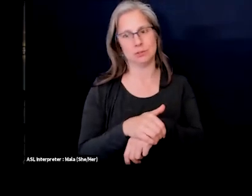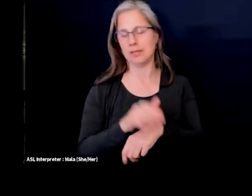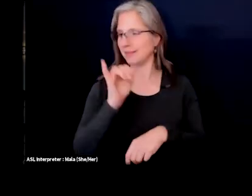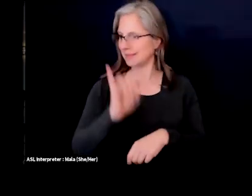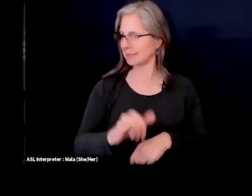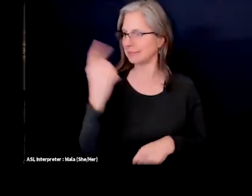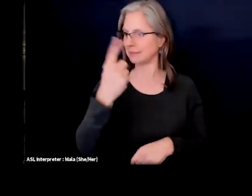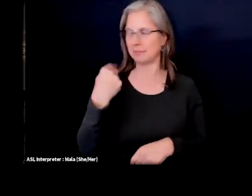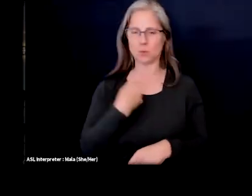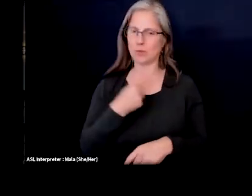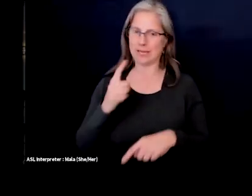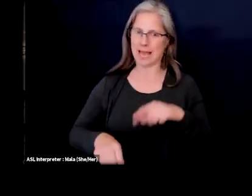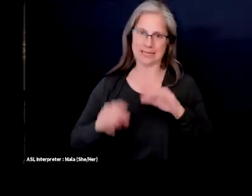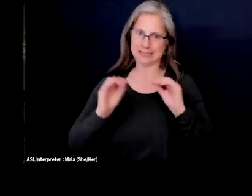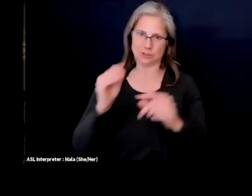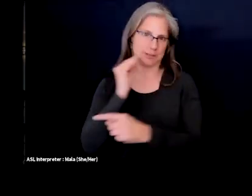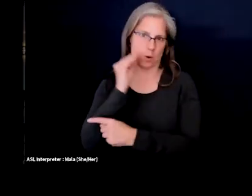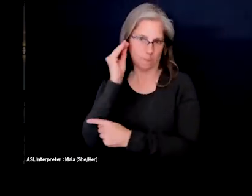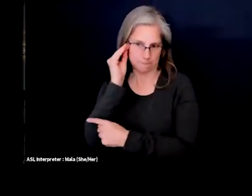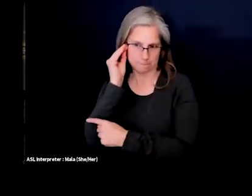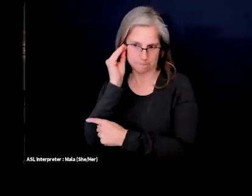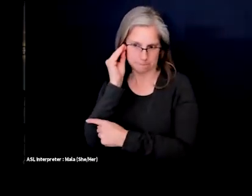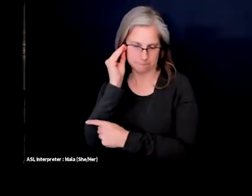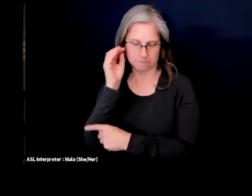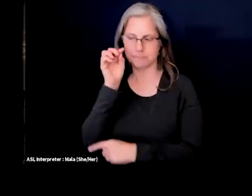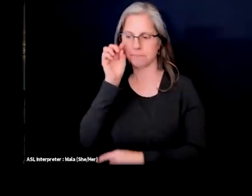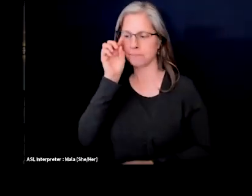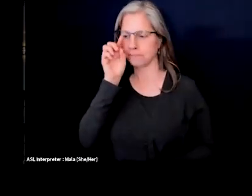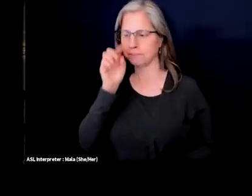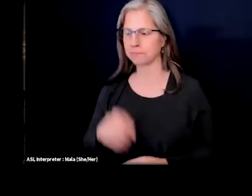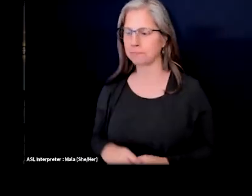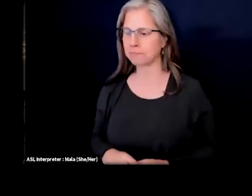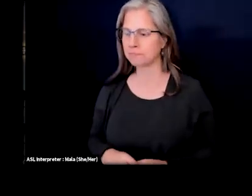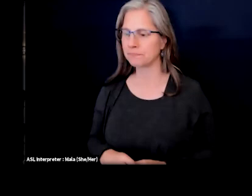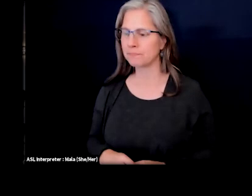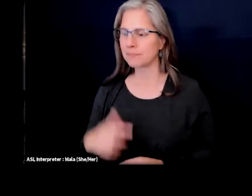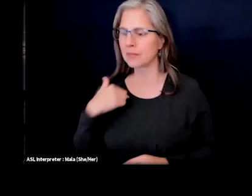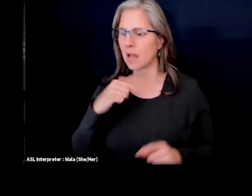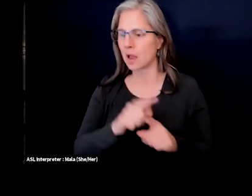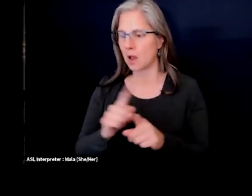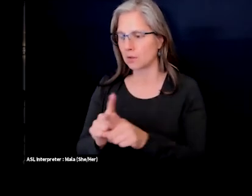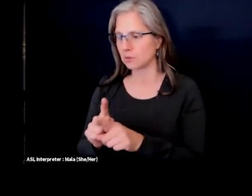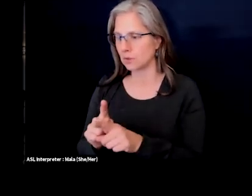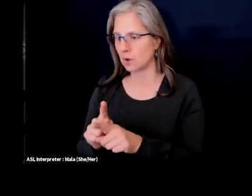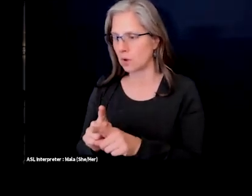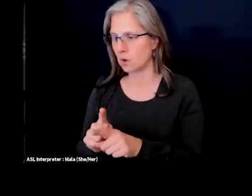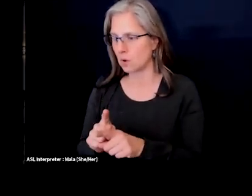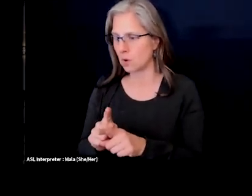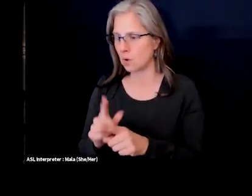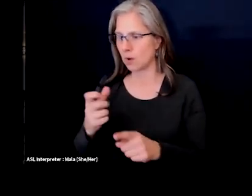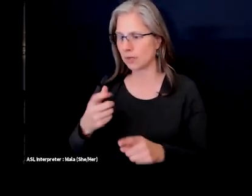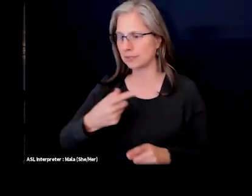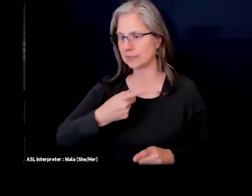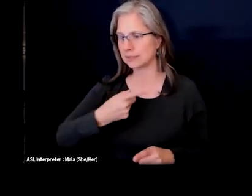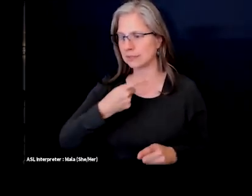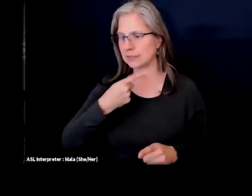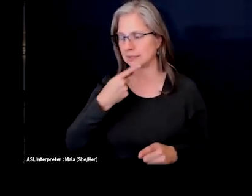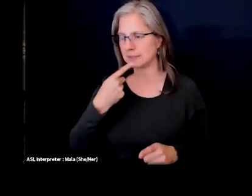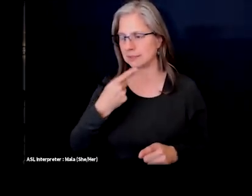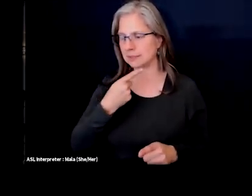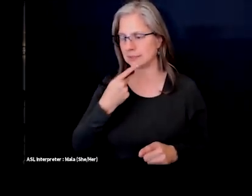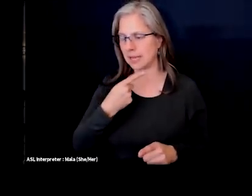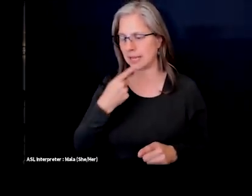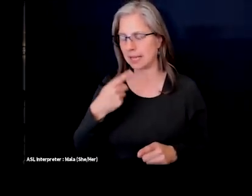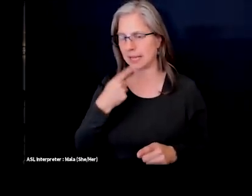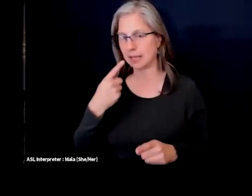something that we cannot teach them at home. And I also want to say that in